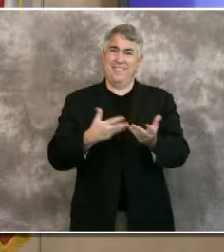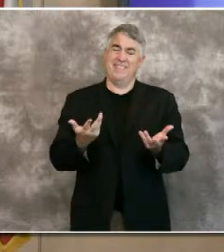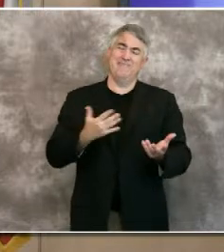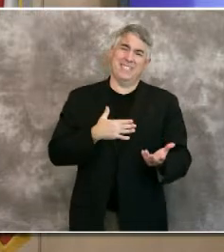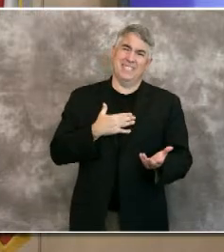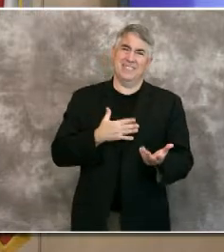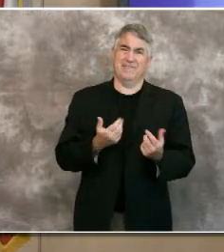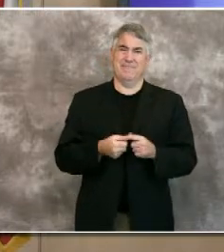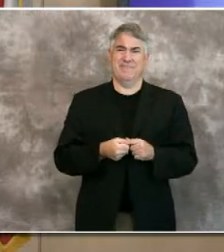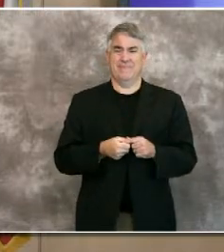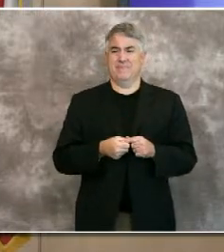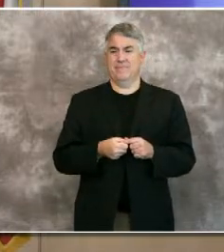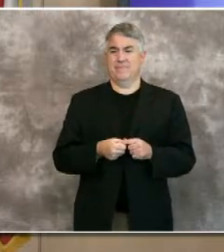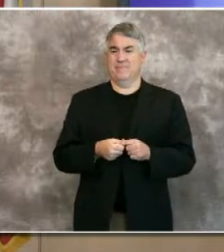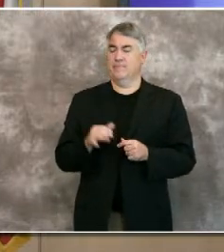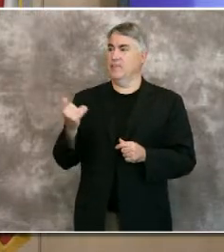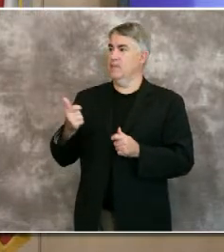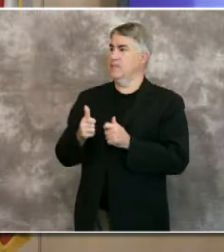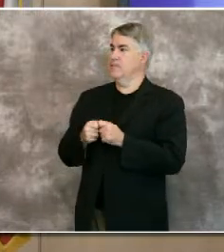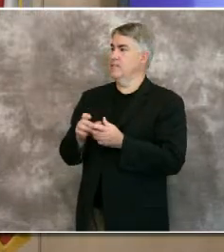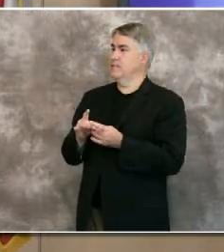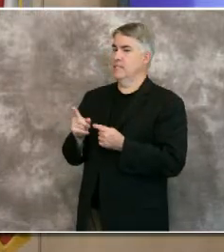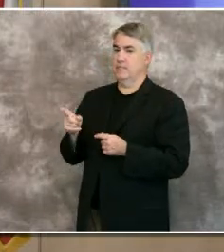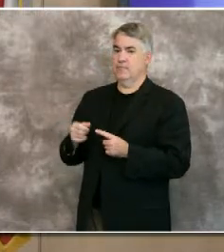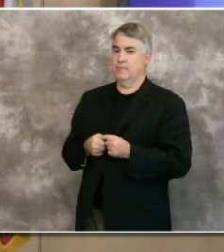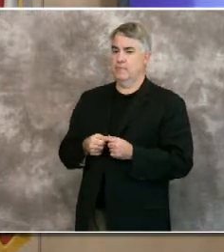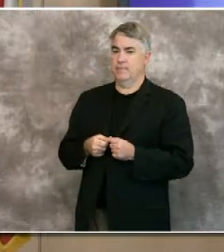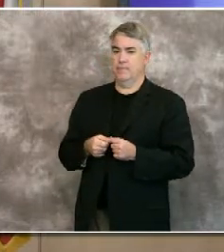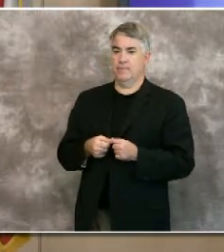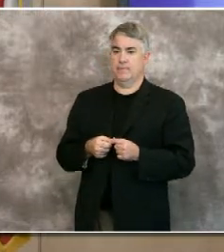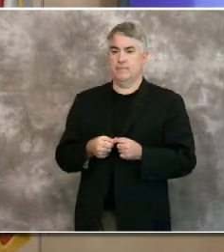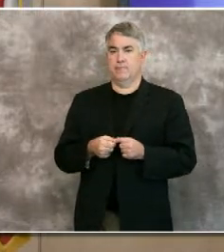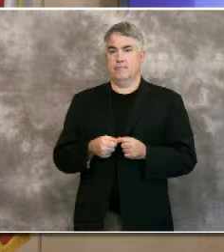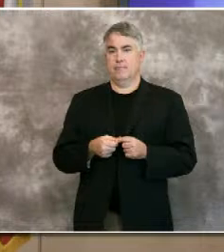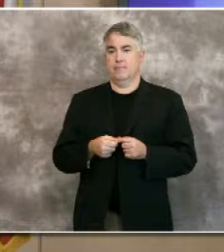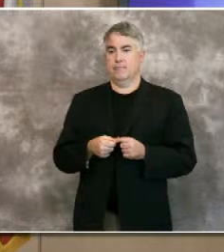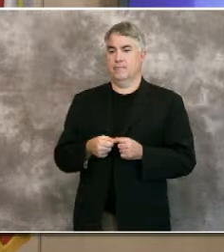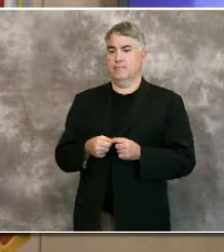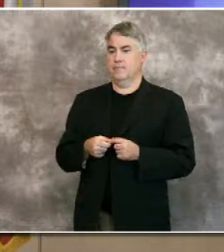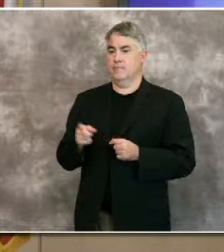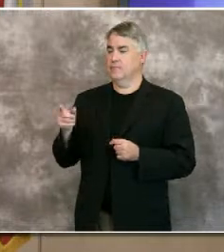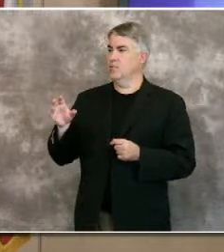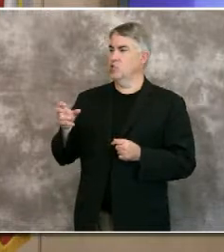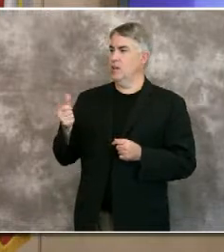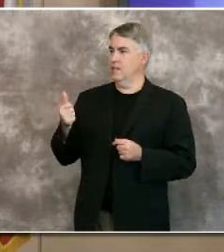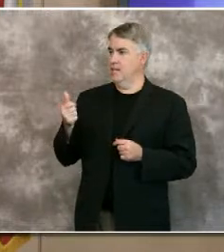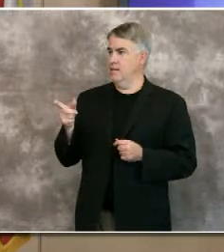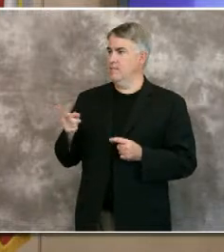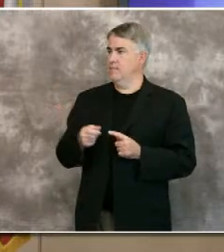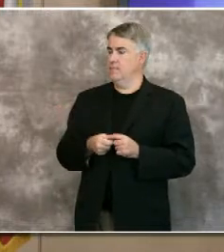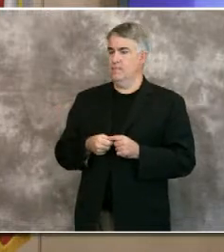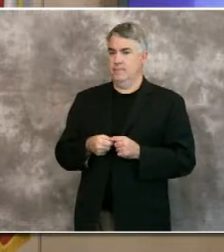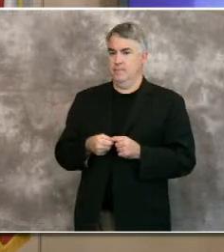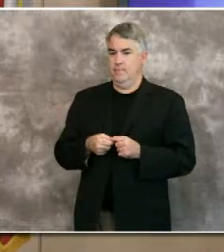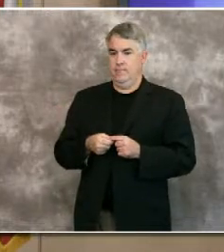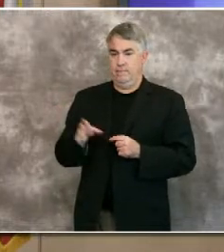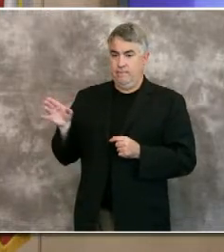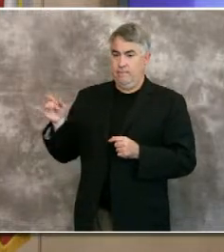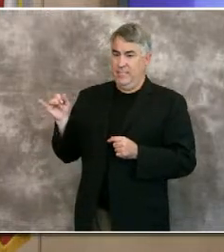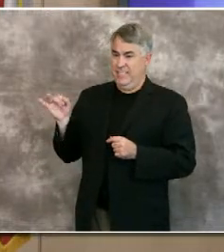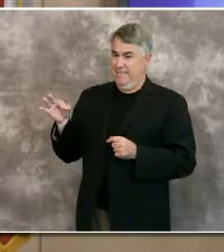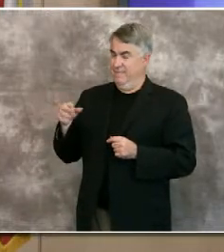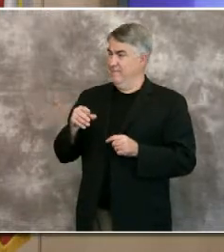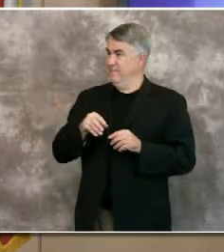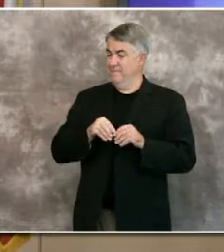We'll go to our text questions. All right. Thank great. you. Great. This first one is from Mimi with Channel 10 News. If we continue to see community outbreaks and need to